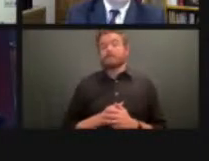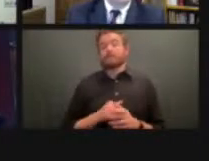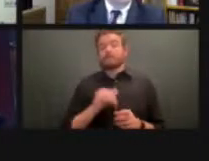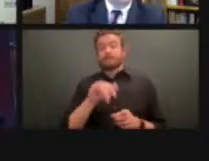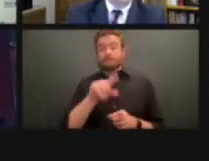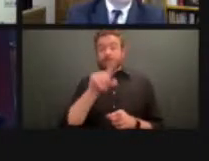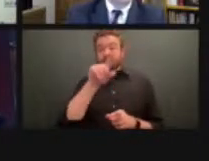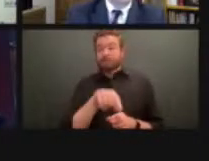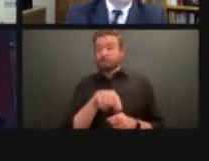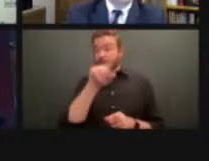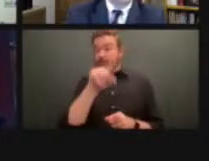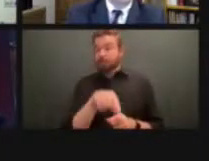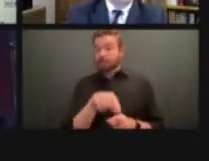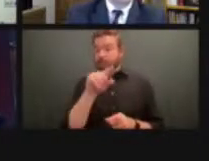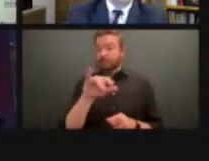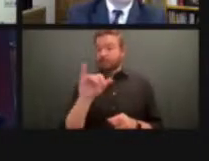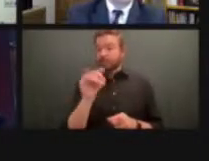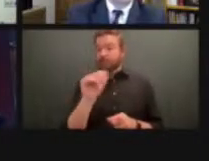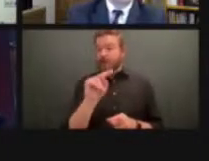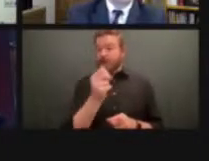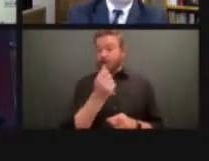19th, 2021.